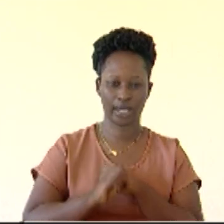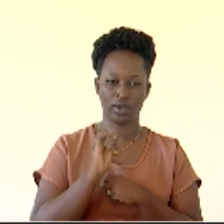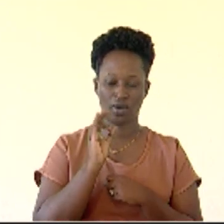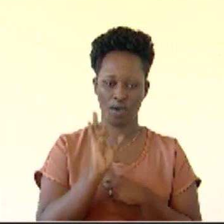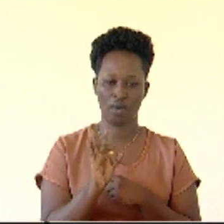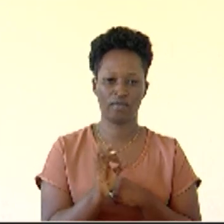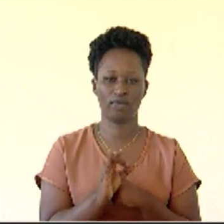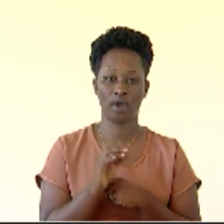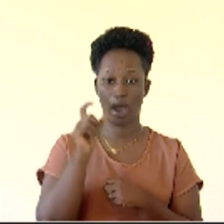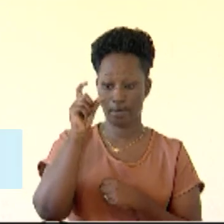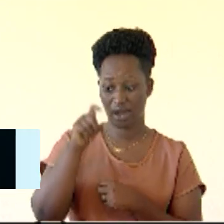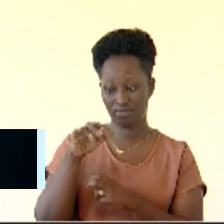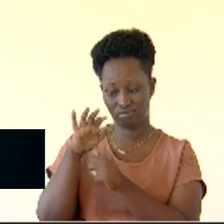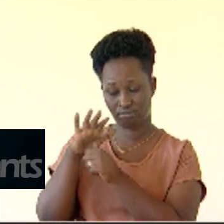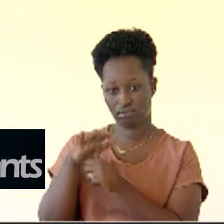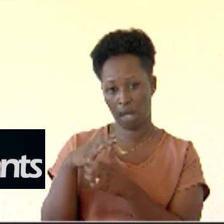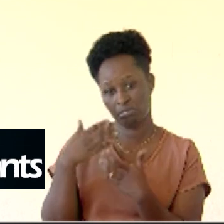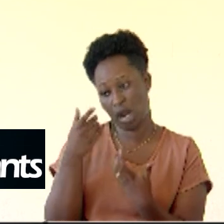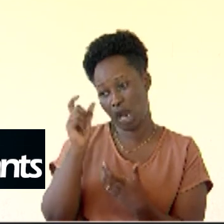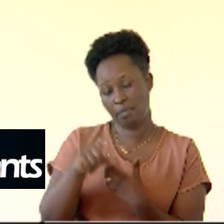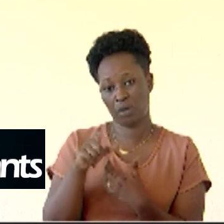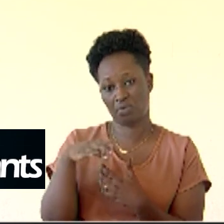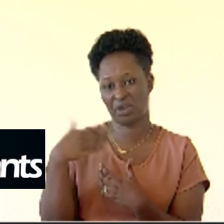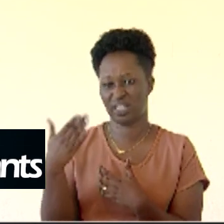advantages of vulnerable individuals in forced